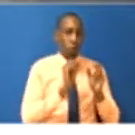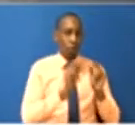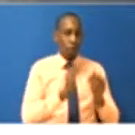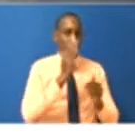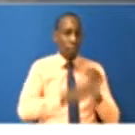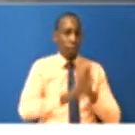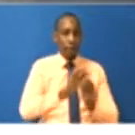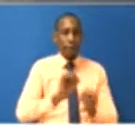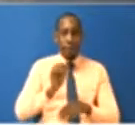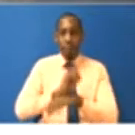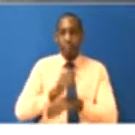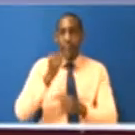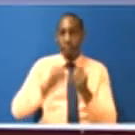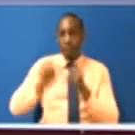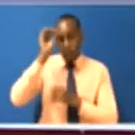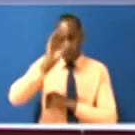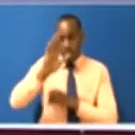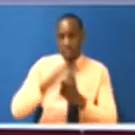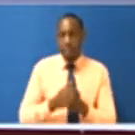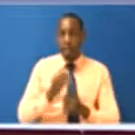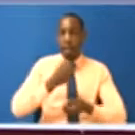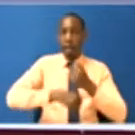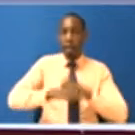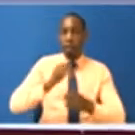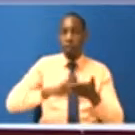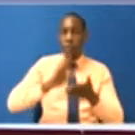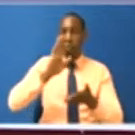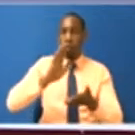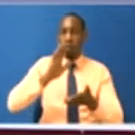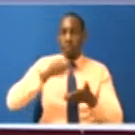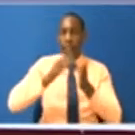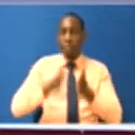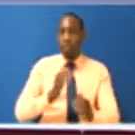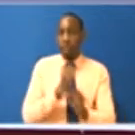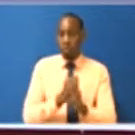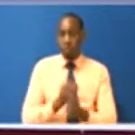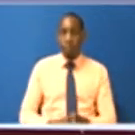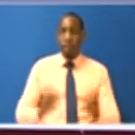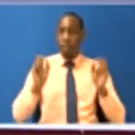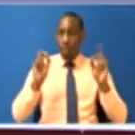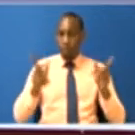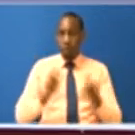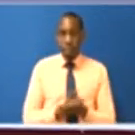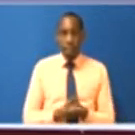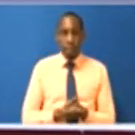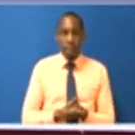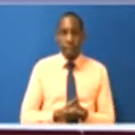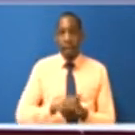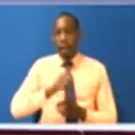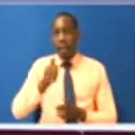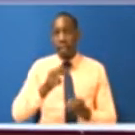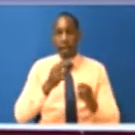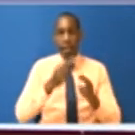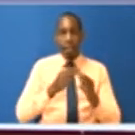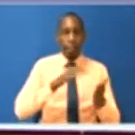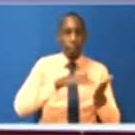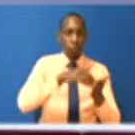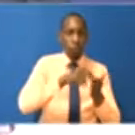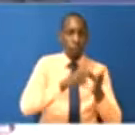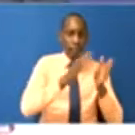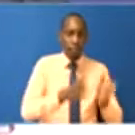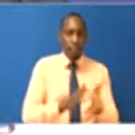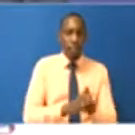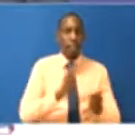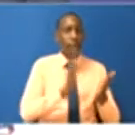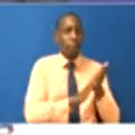five minutes final comment from you what more can the candidates do okay now for the the ones that are calling french fringe candidates 28 days to go i